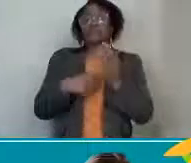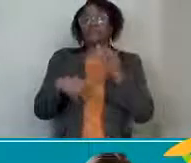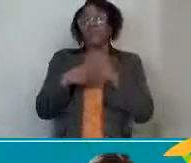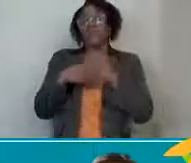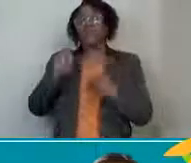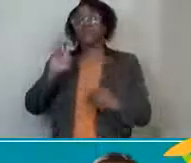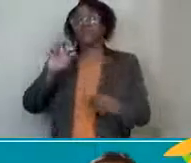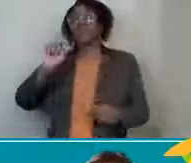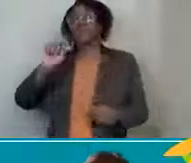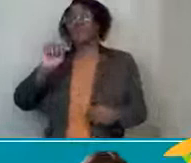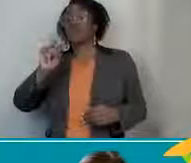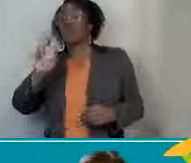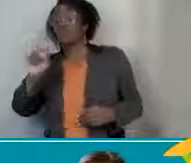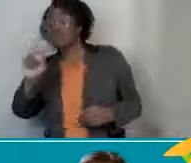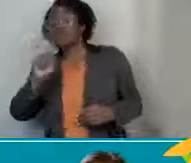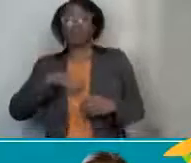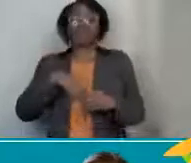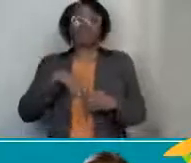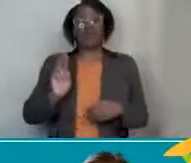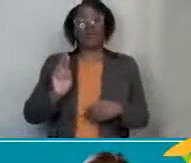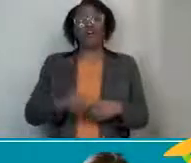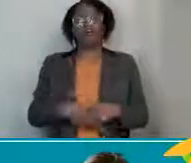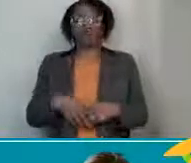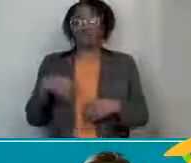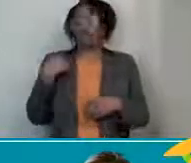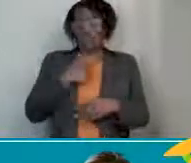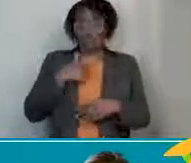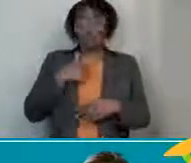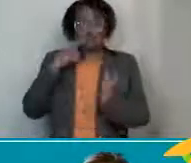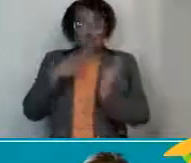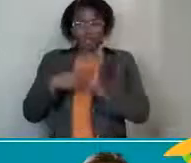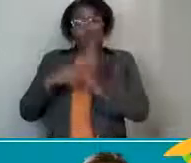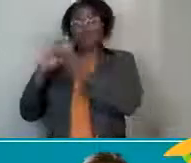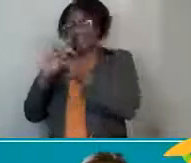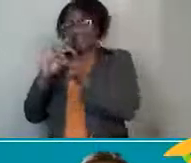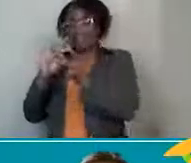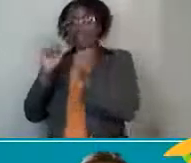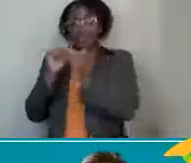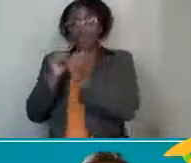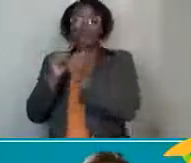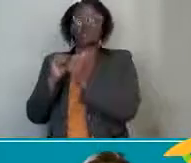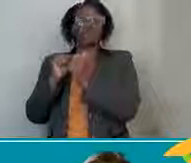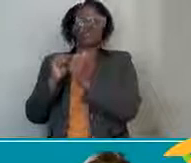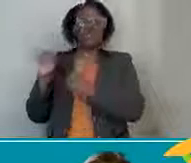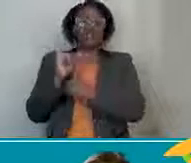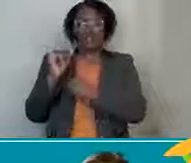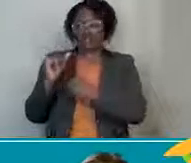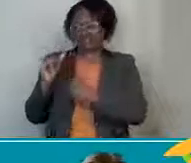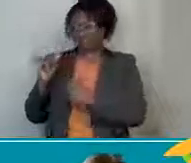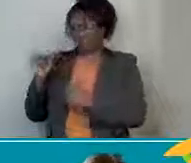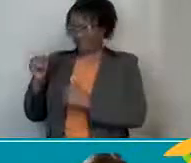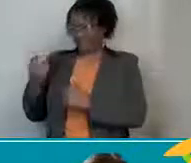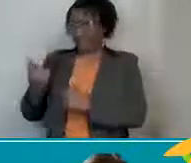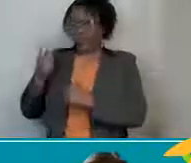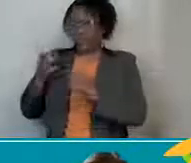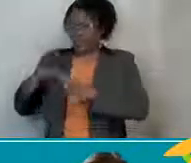relatives. And what we're recognizing is the connection between sort of a colonized land and a